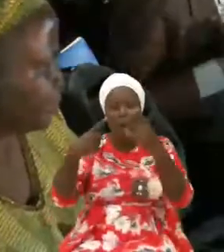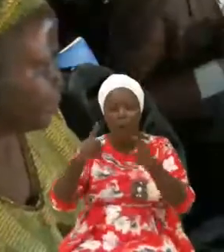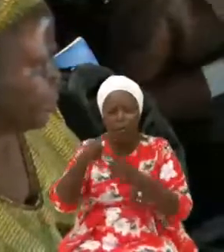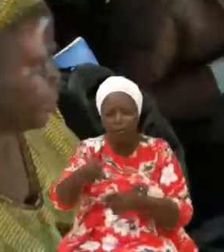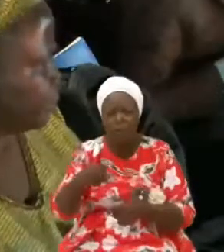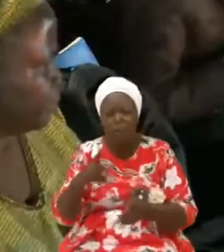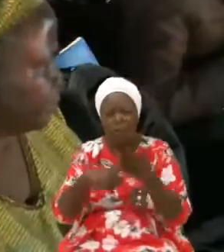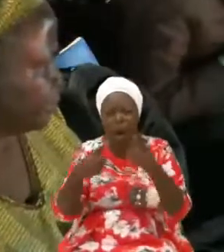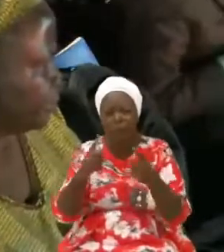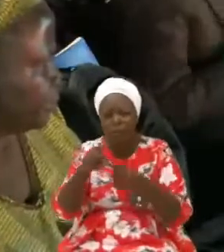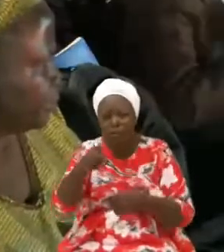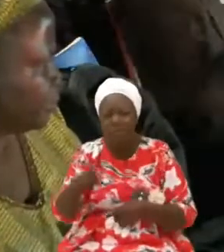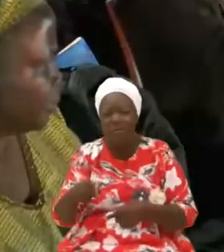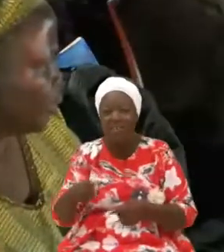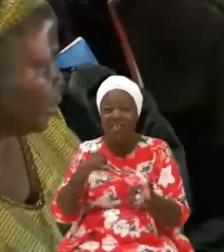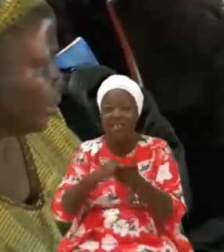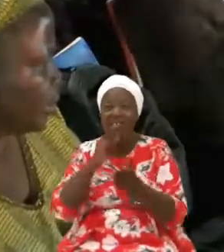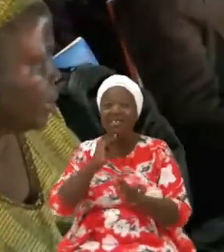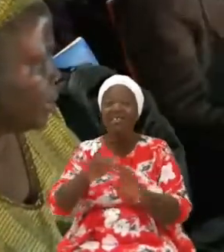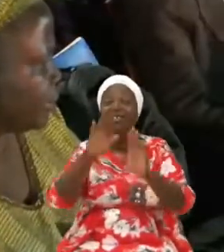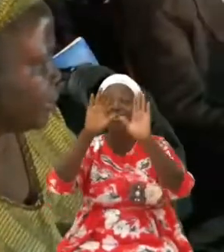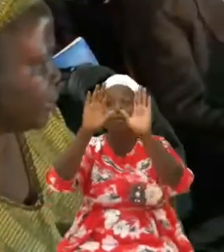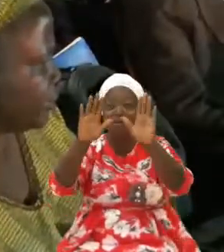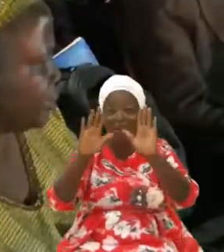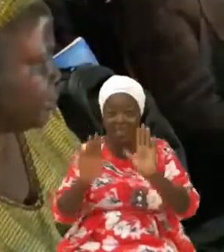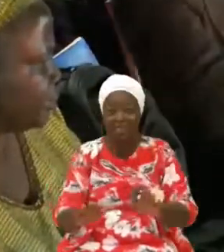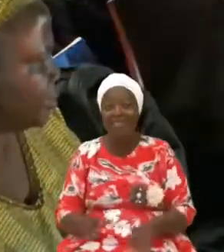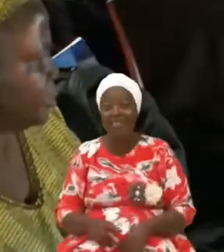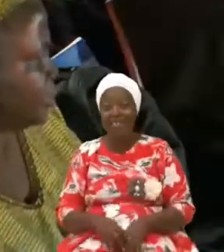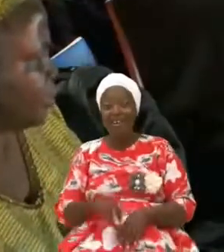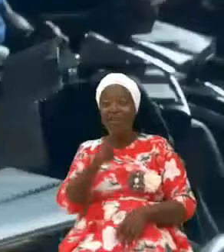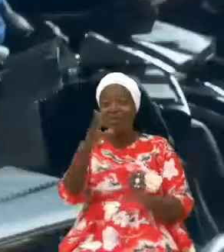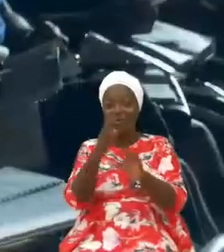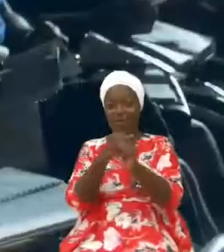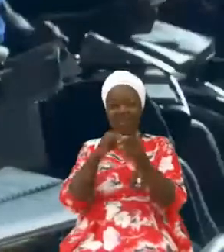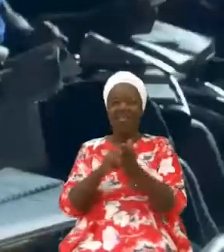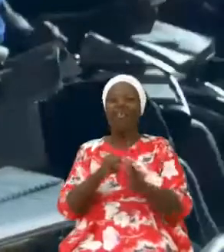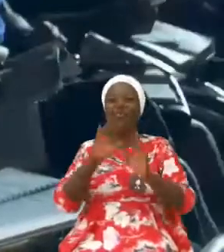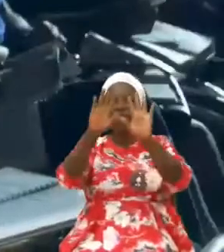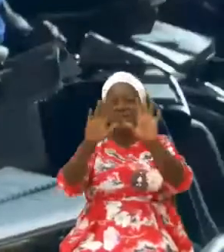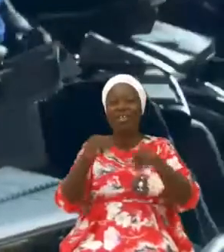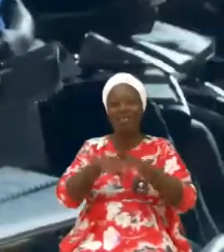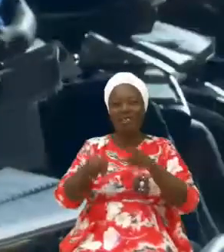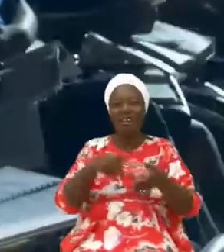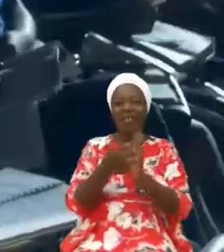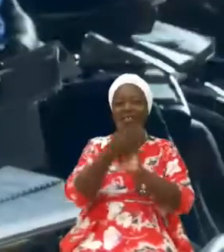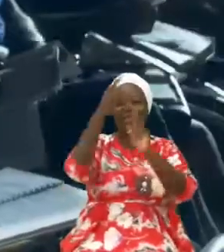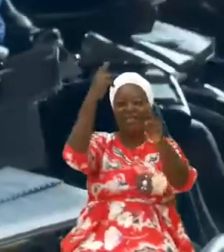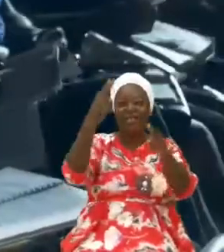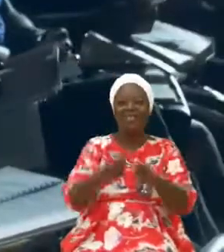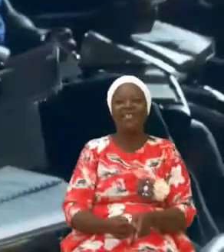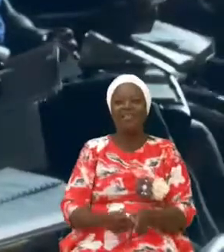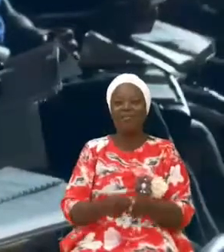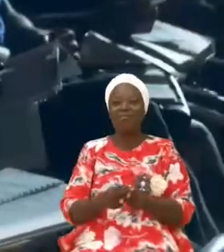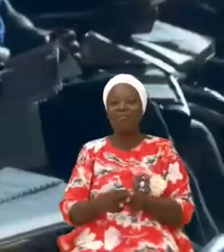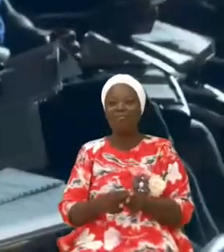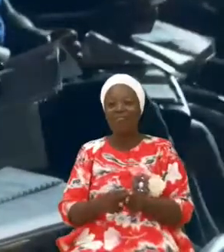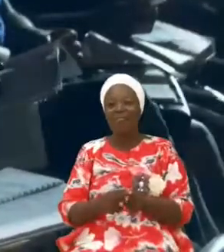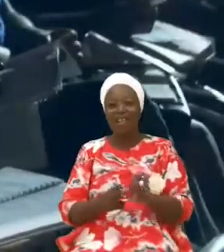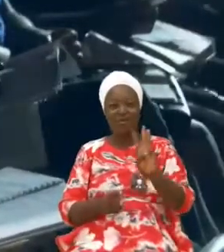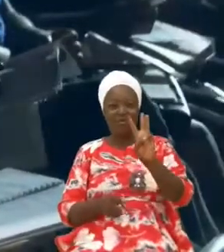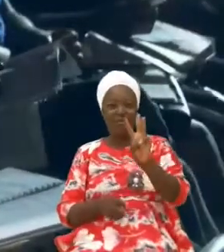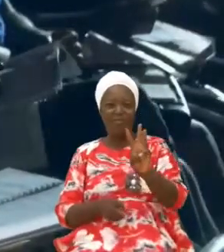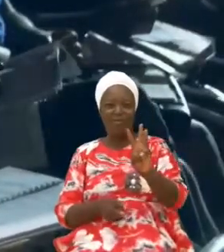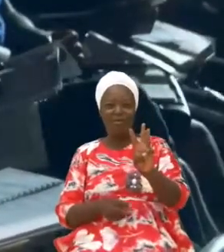What happened to you? What happened to you? You got 8 wonders in your life